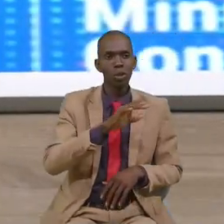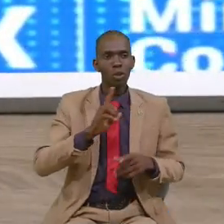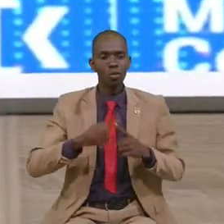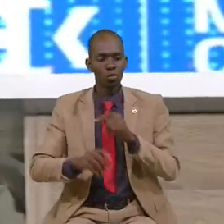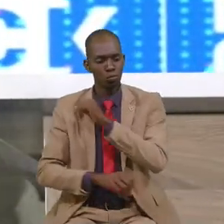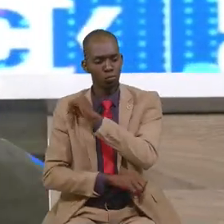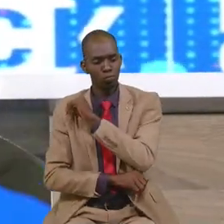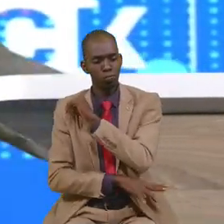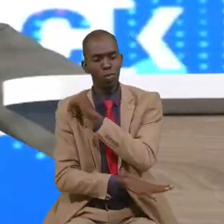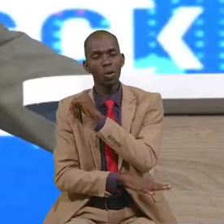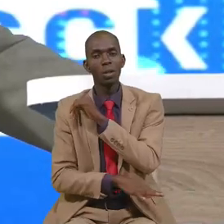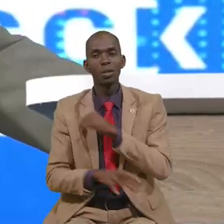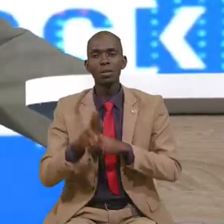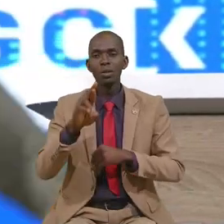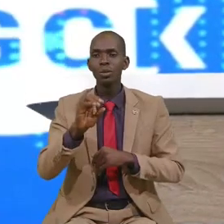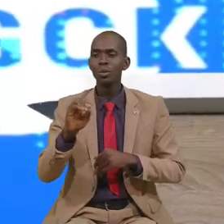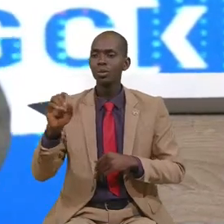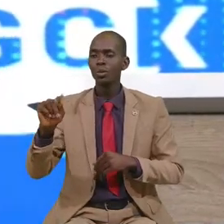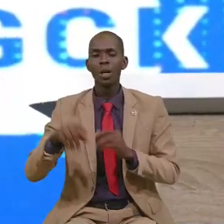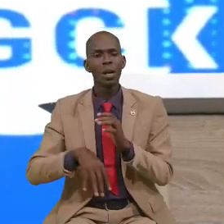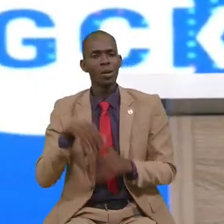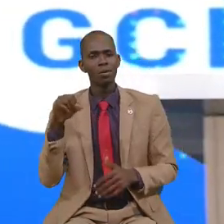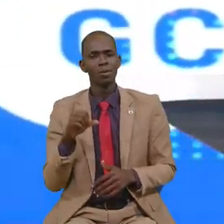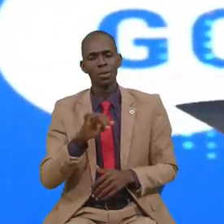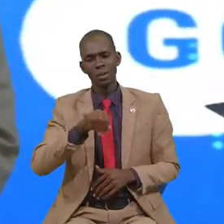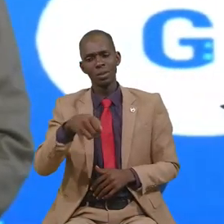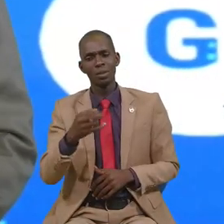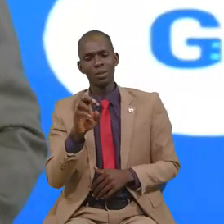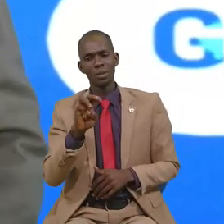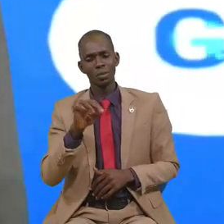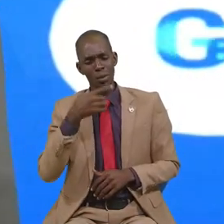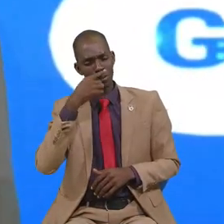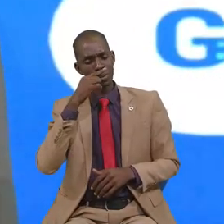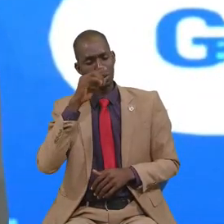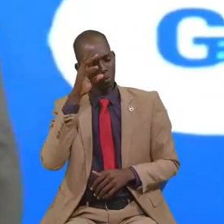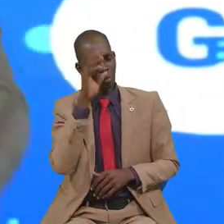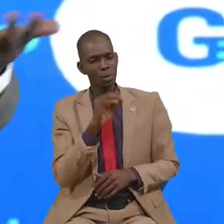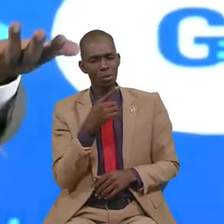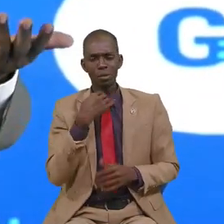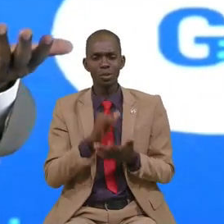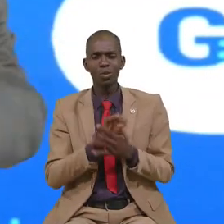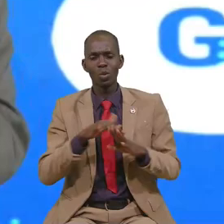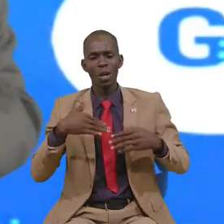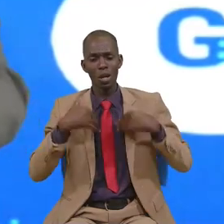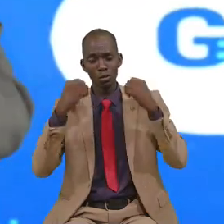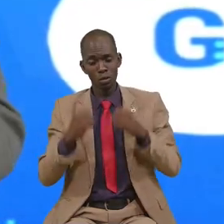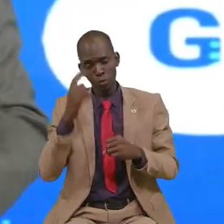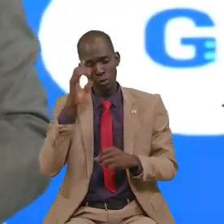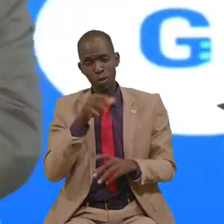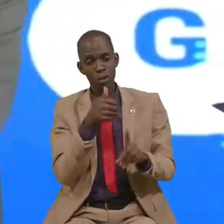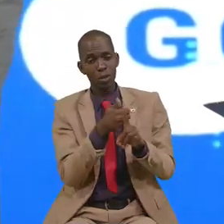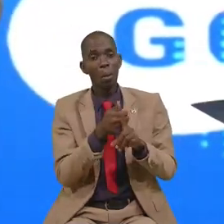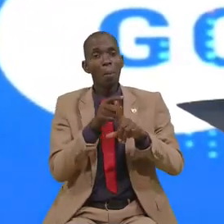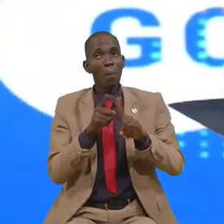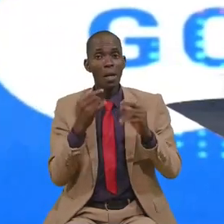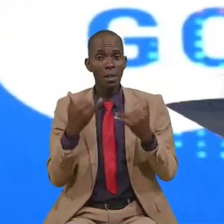Jeremiah, did you hear that? You said you didn't even have strength to carry yourself, but the Lord said